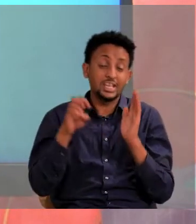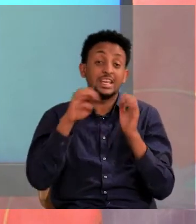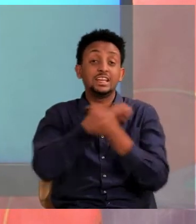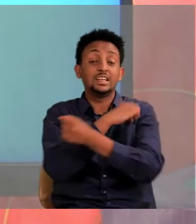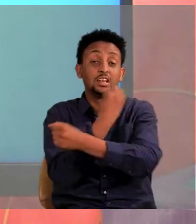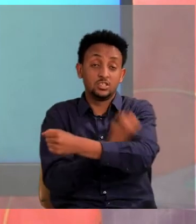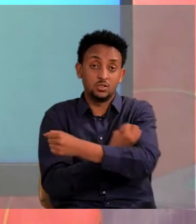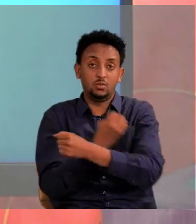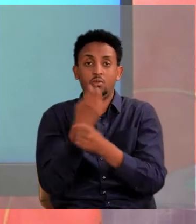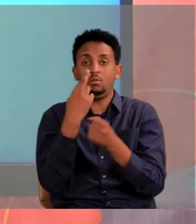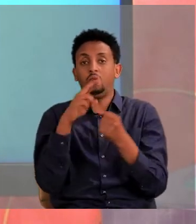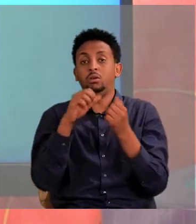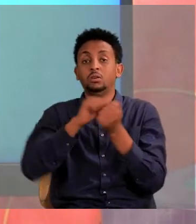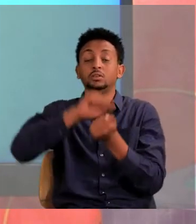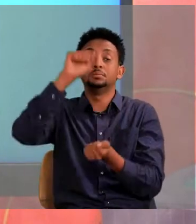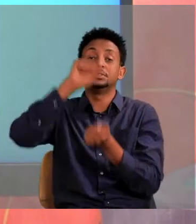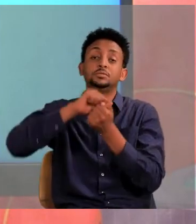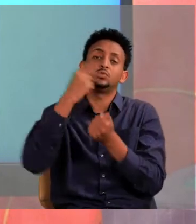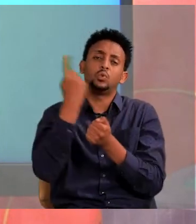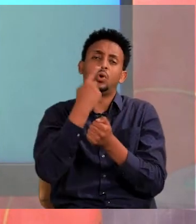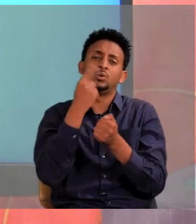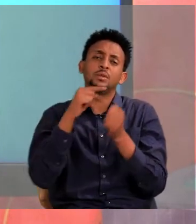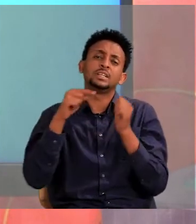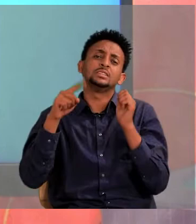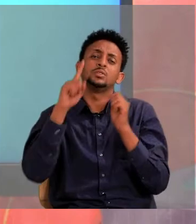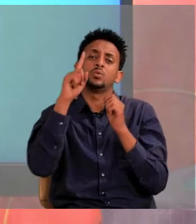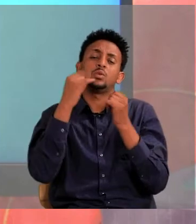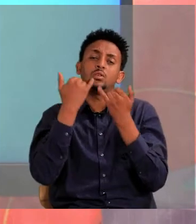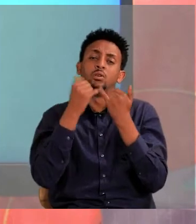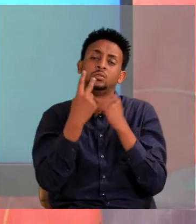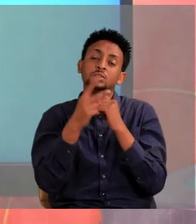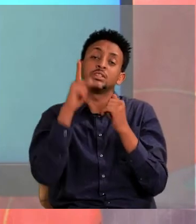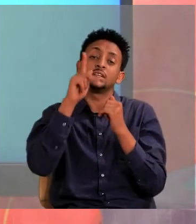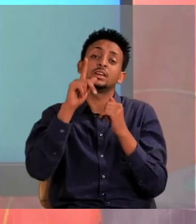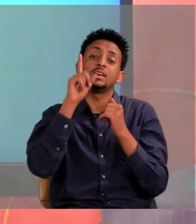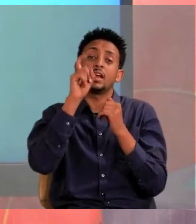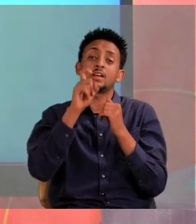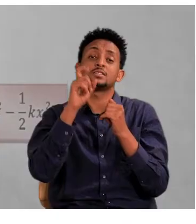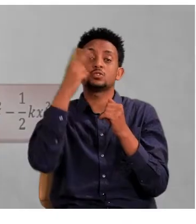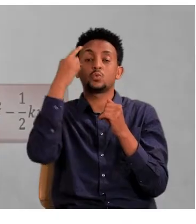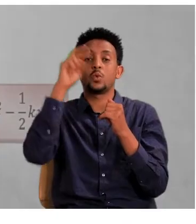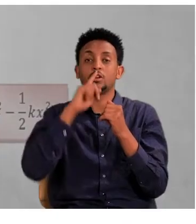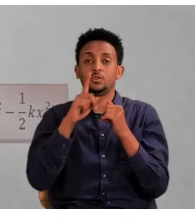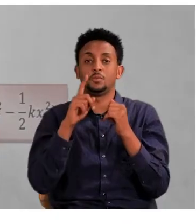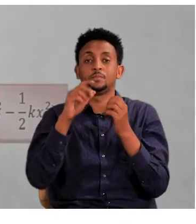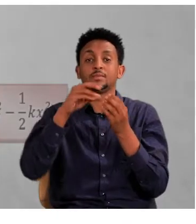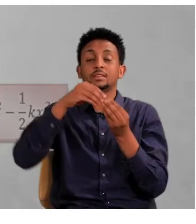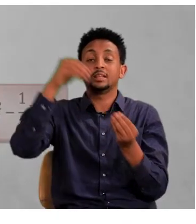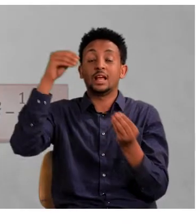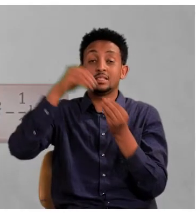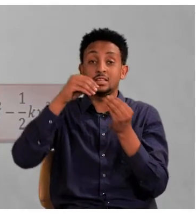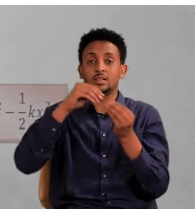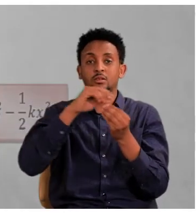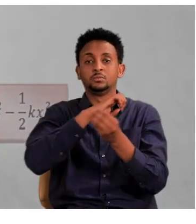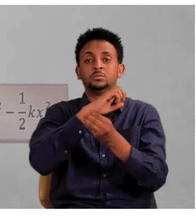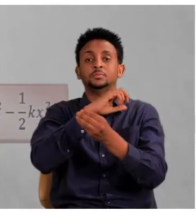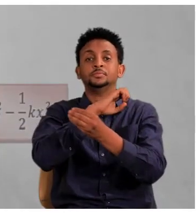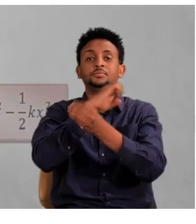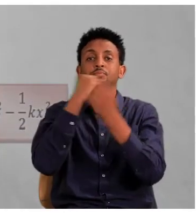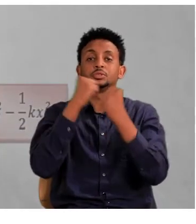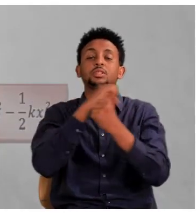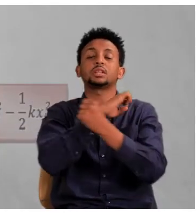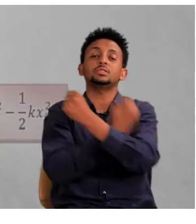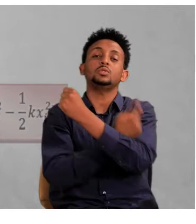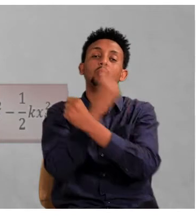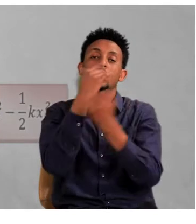energy on a spring is always given to be 1 over 2 kx squared. The elastic potential energy can be given as